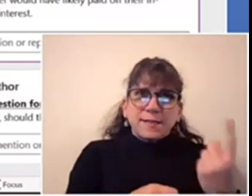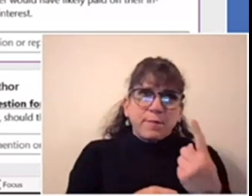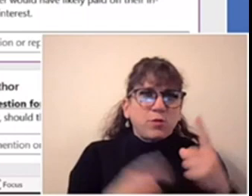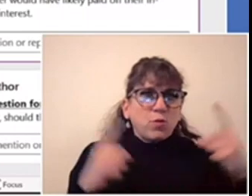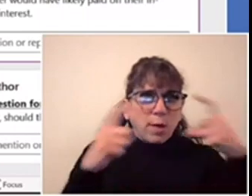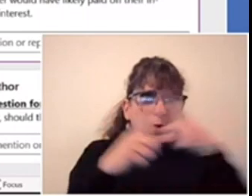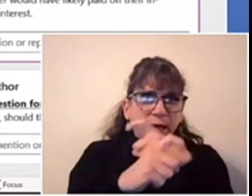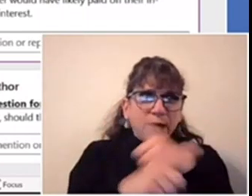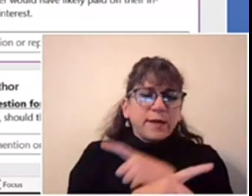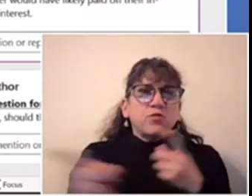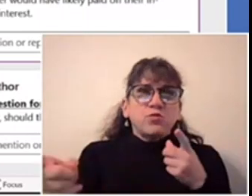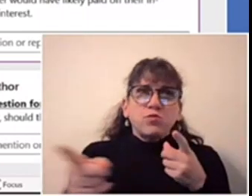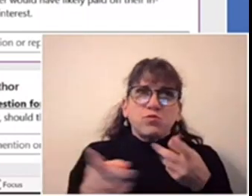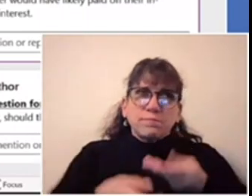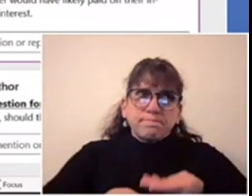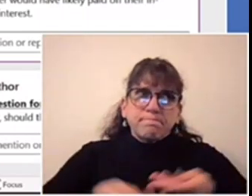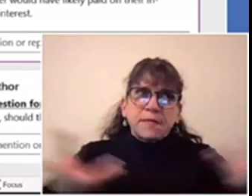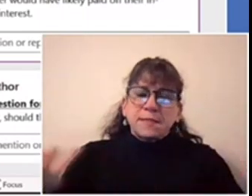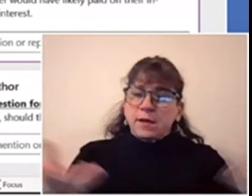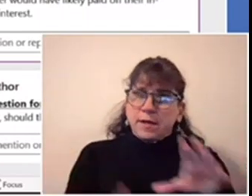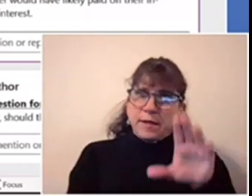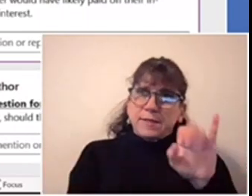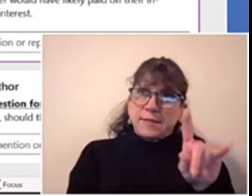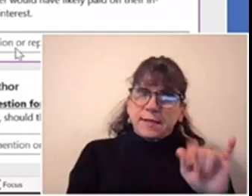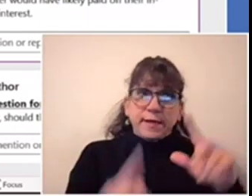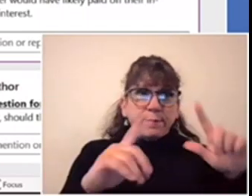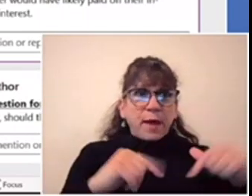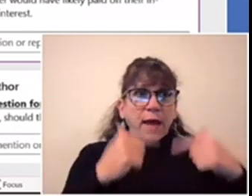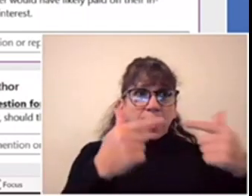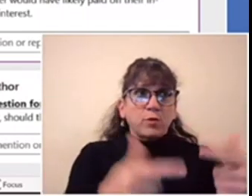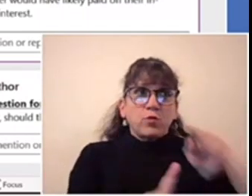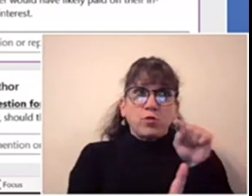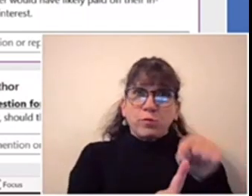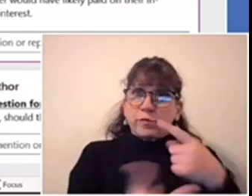administer. Cindy, I'd like to turn it back to you for discussion.